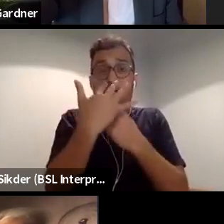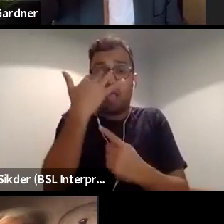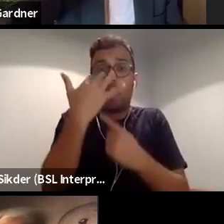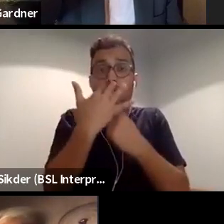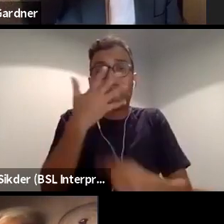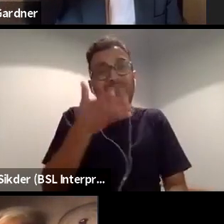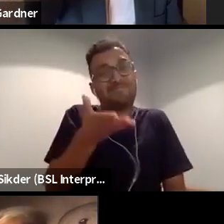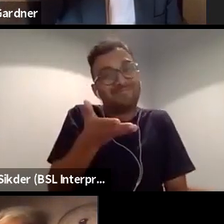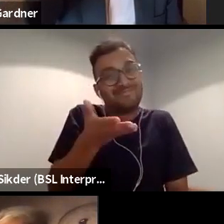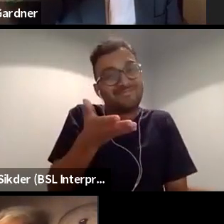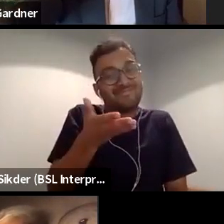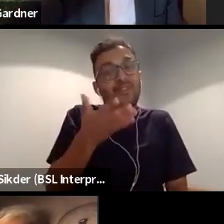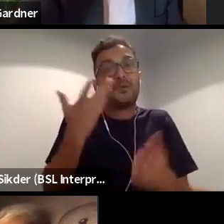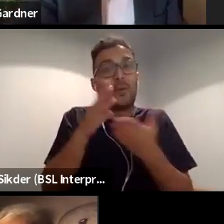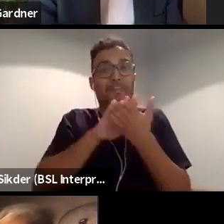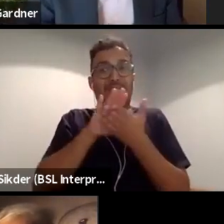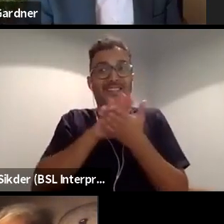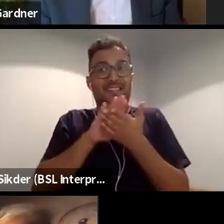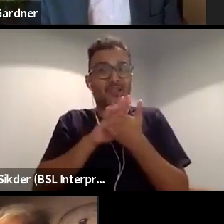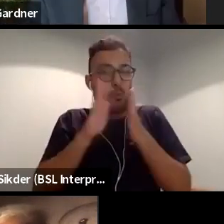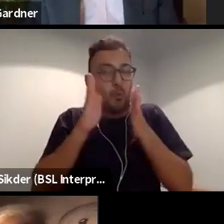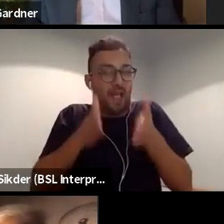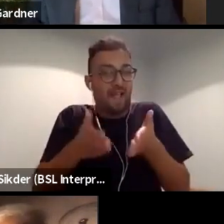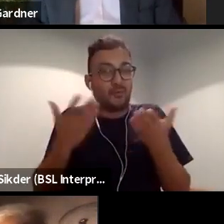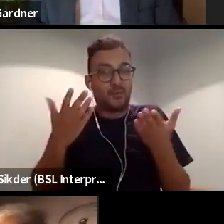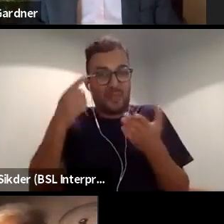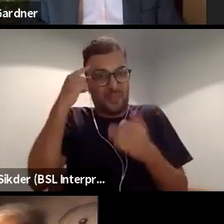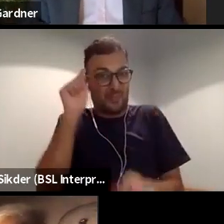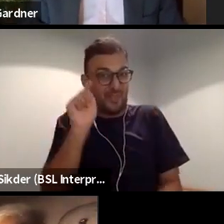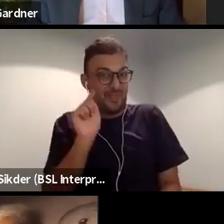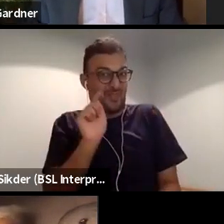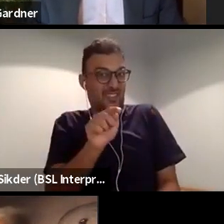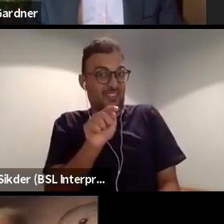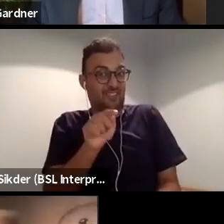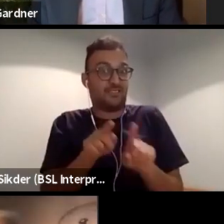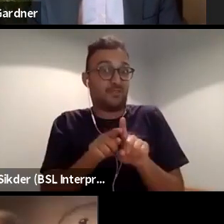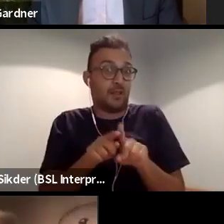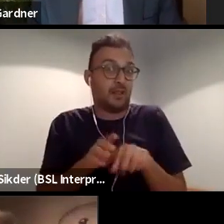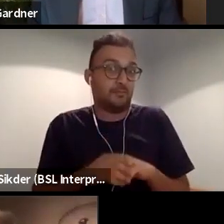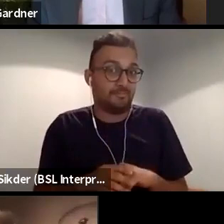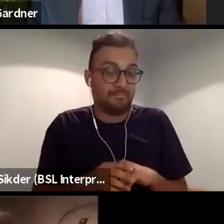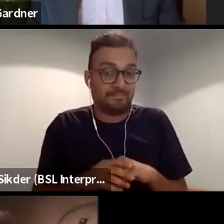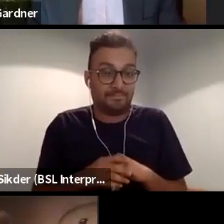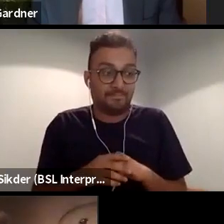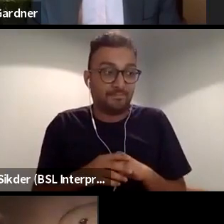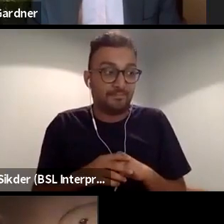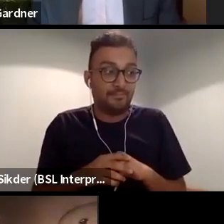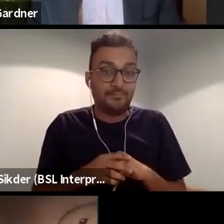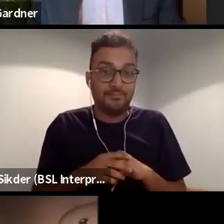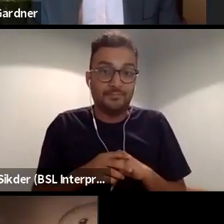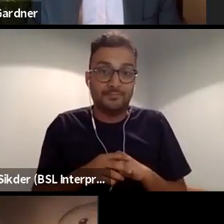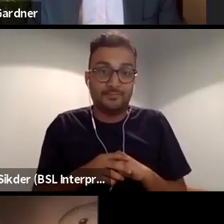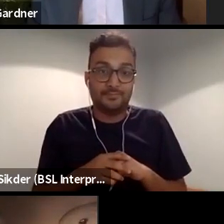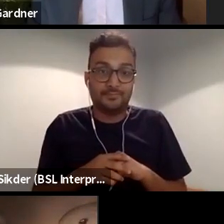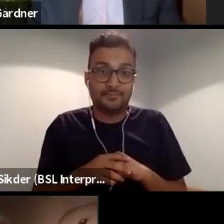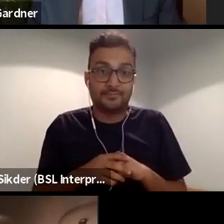on the online organizations that aren't represented here. Thank you. Frank, I